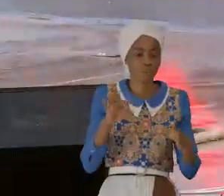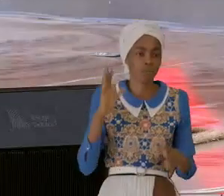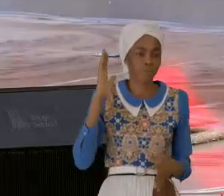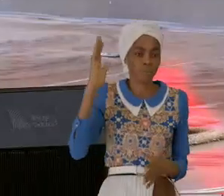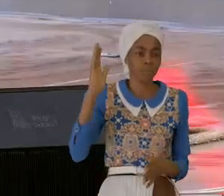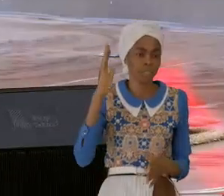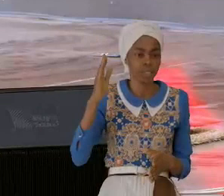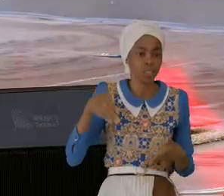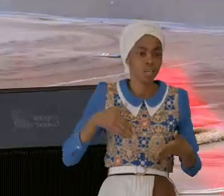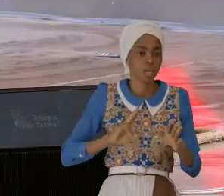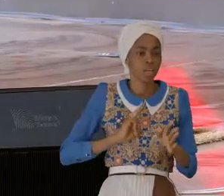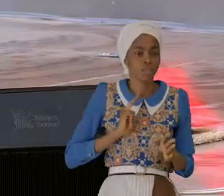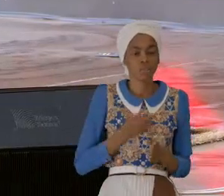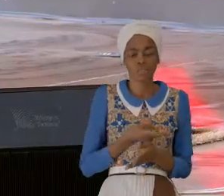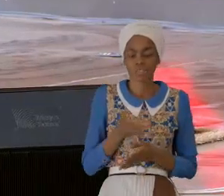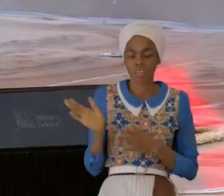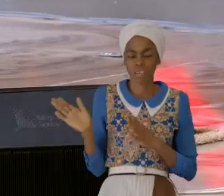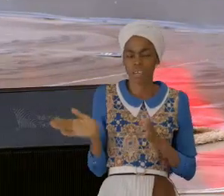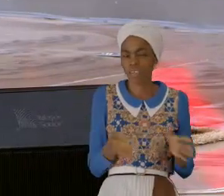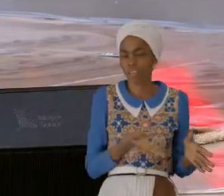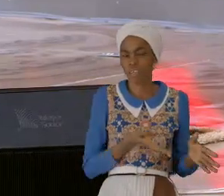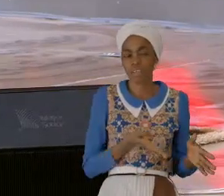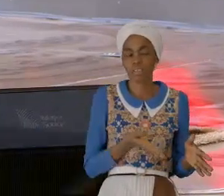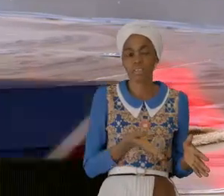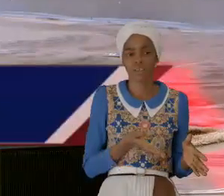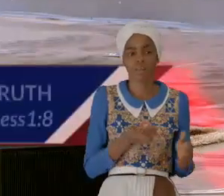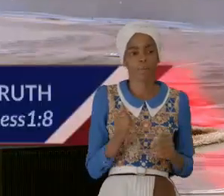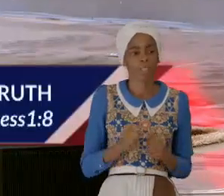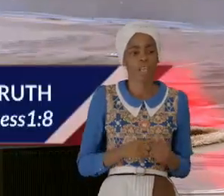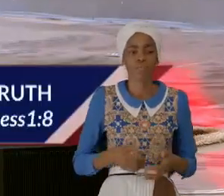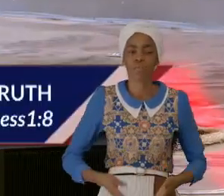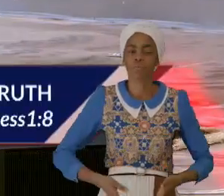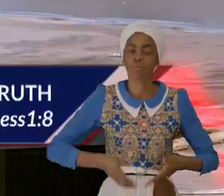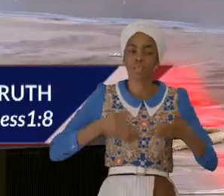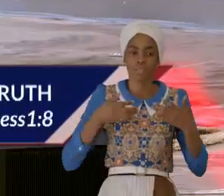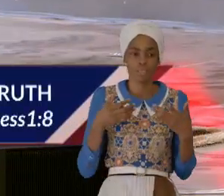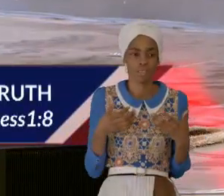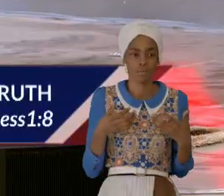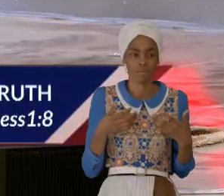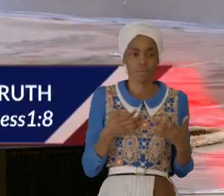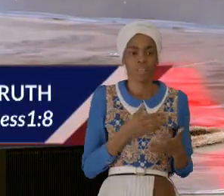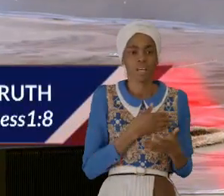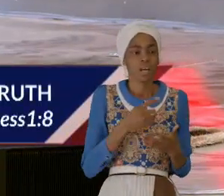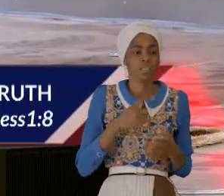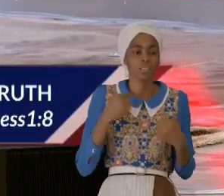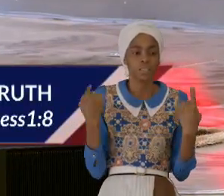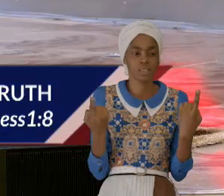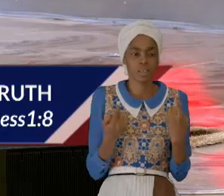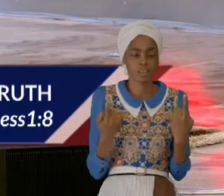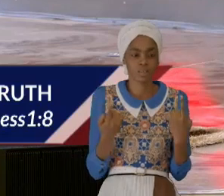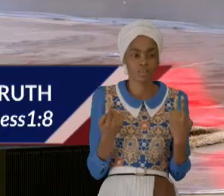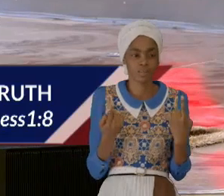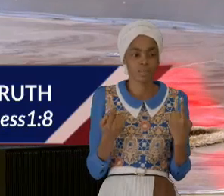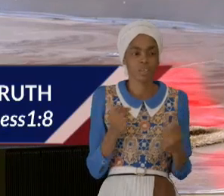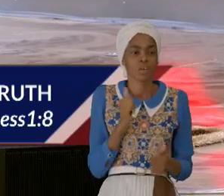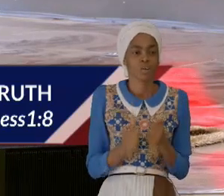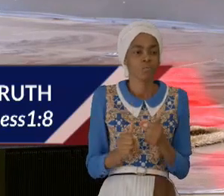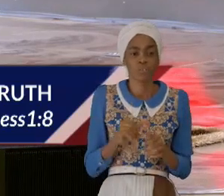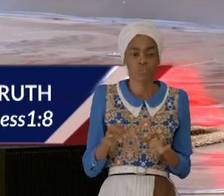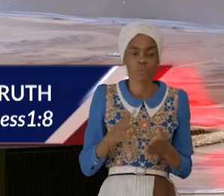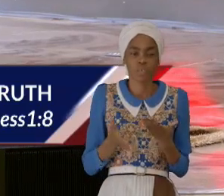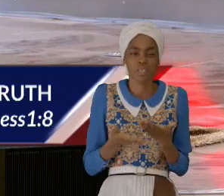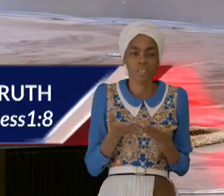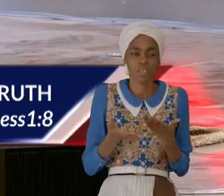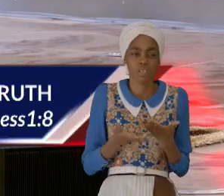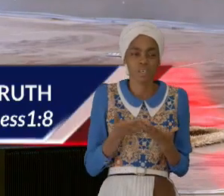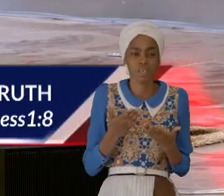let us lay aside every weight and the sin which does so